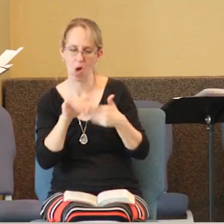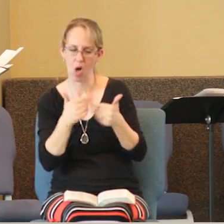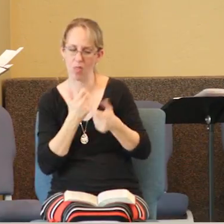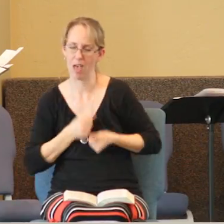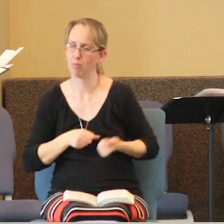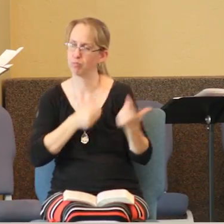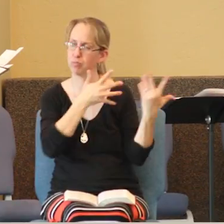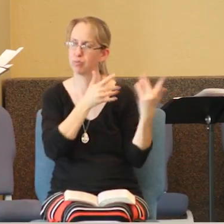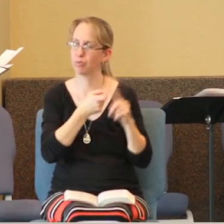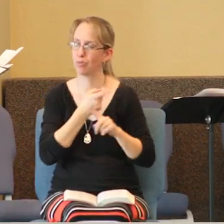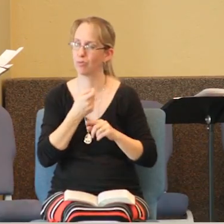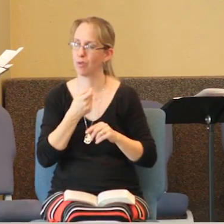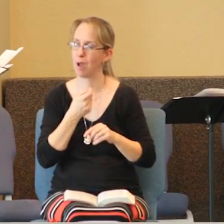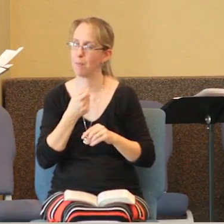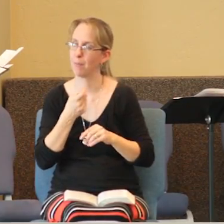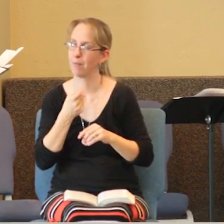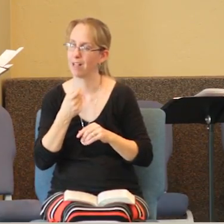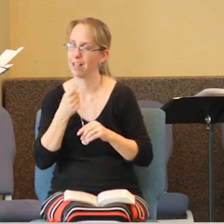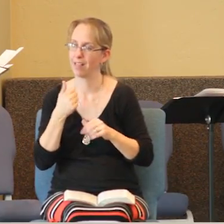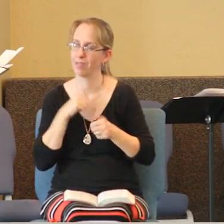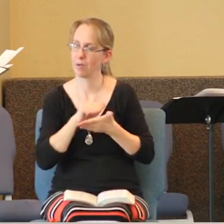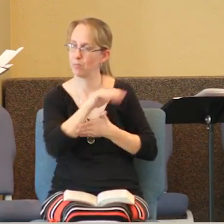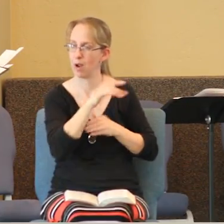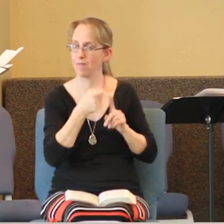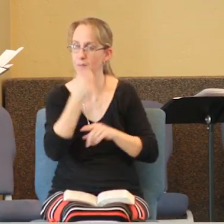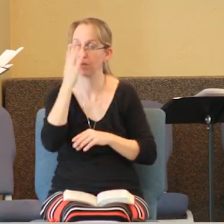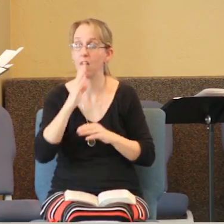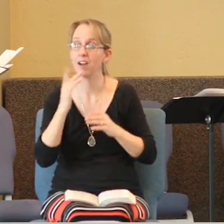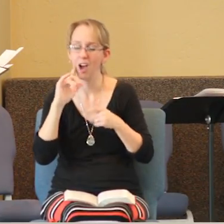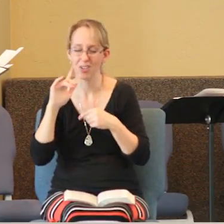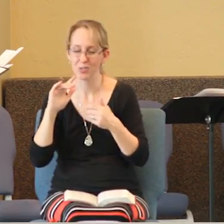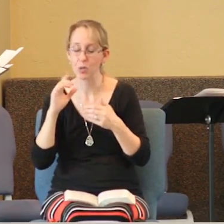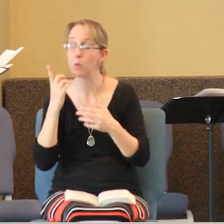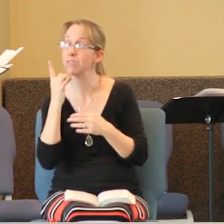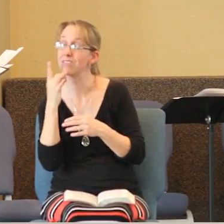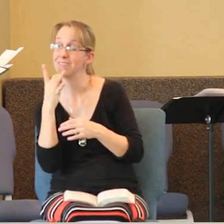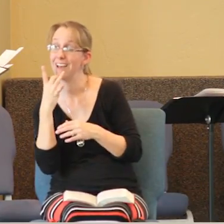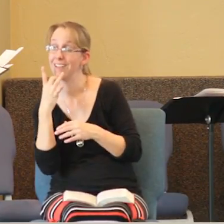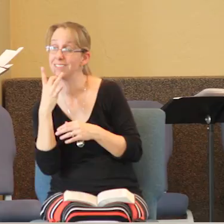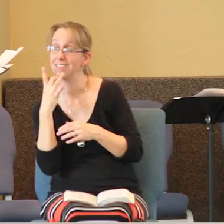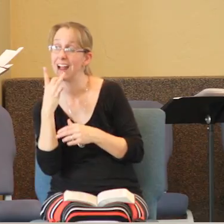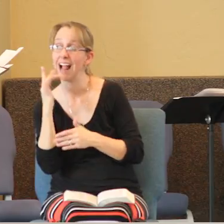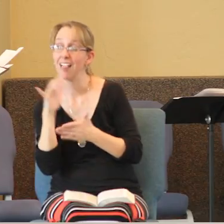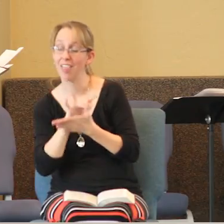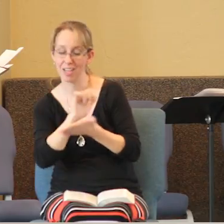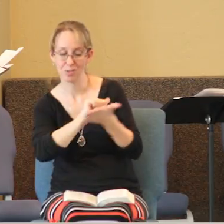light strips away that darkness. It strips away the evil. It strips away all the wrongness.